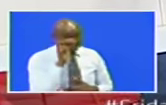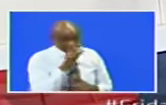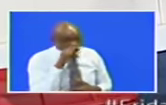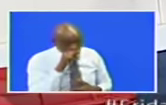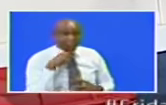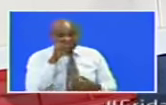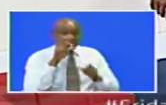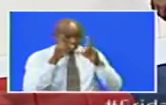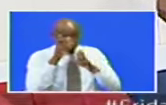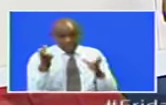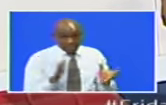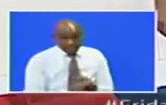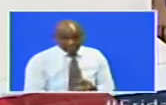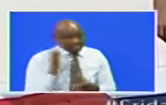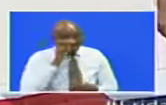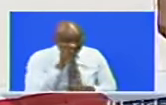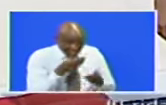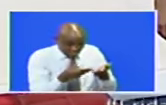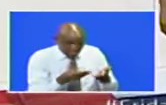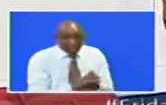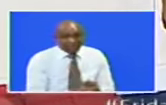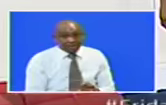ones in pictures. So that's how much law-abiding I am.